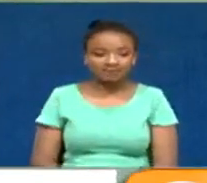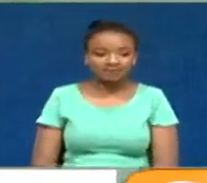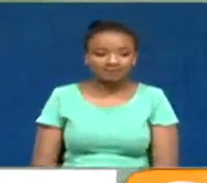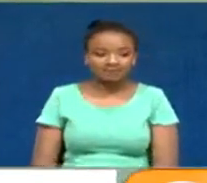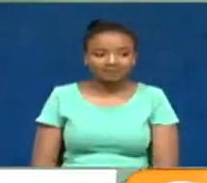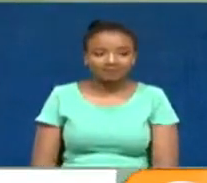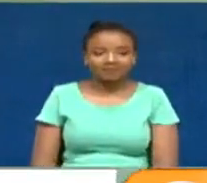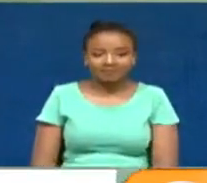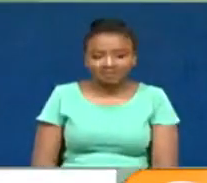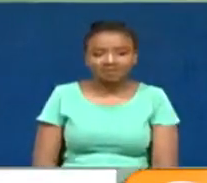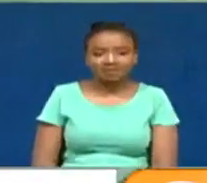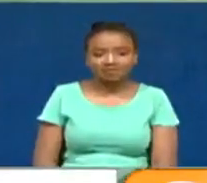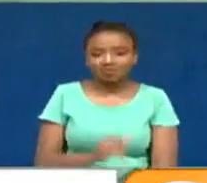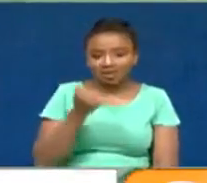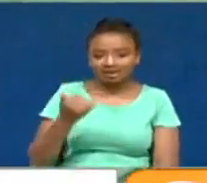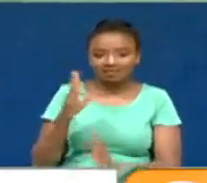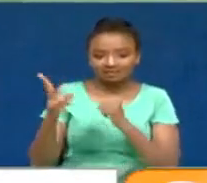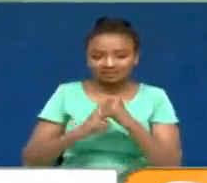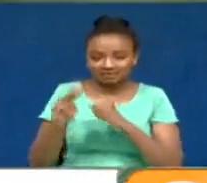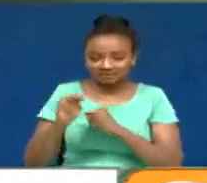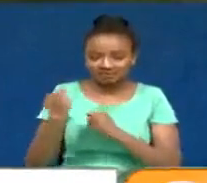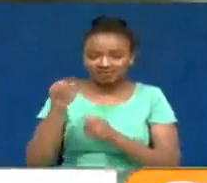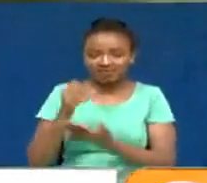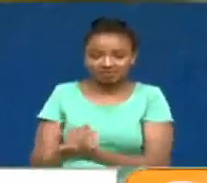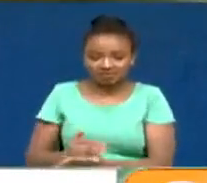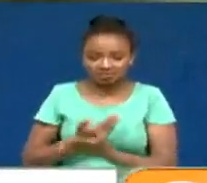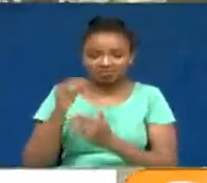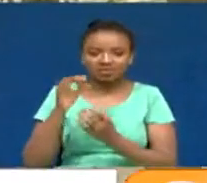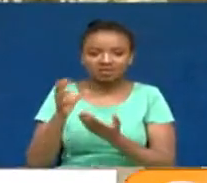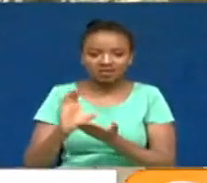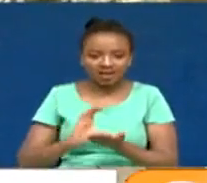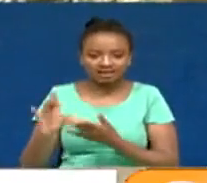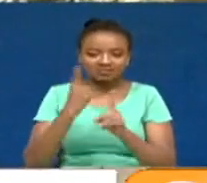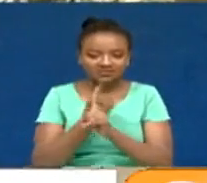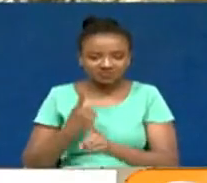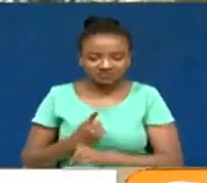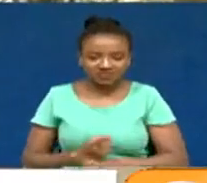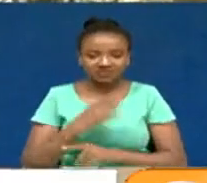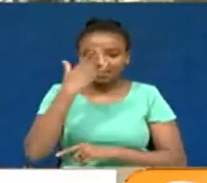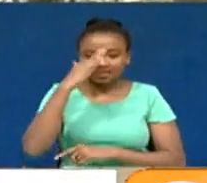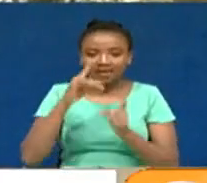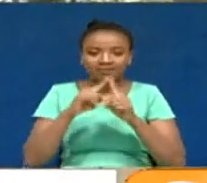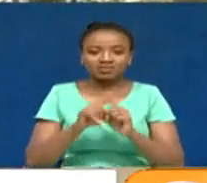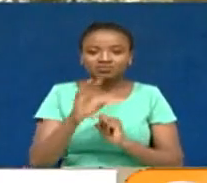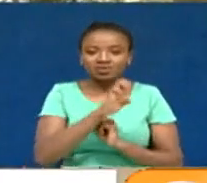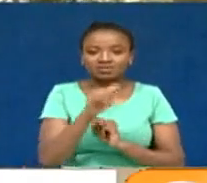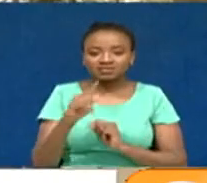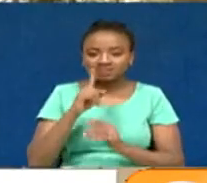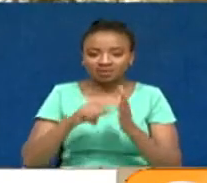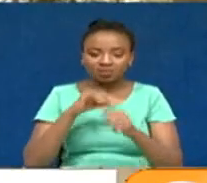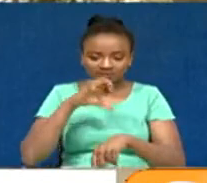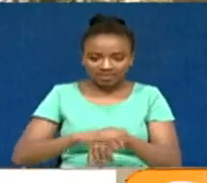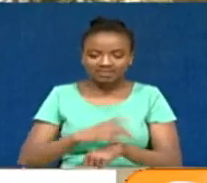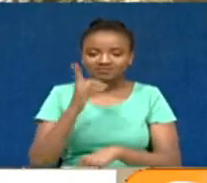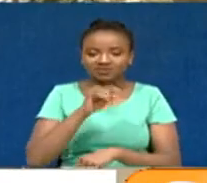The remaining sum of approximately 7 million was withdrawn in cash on diverse dates. EACC has, however, recovered 1.9 million